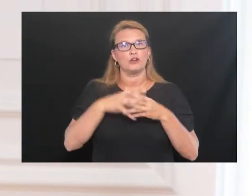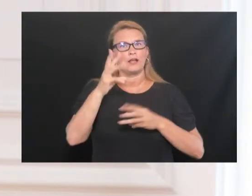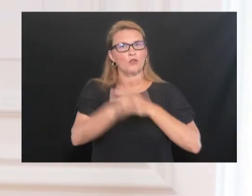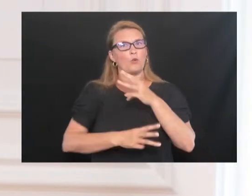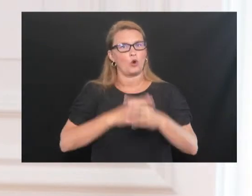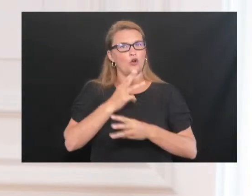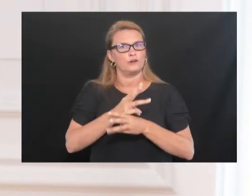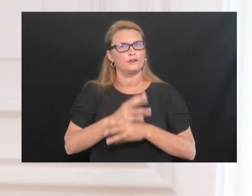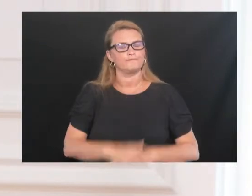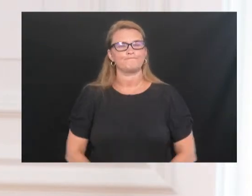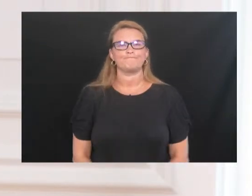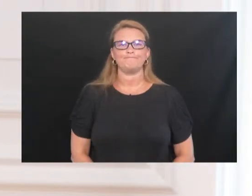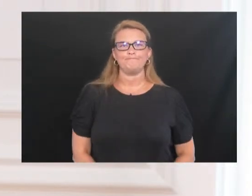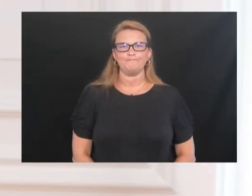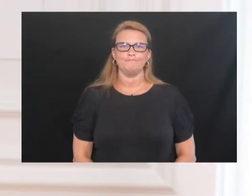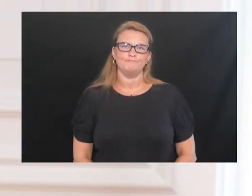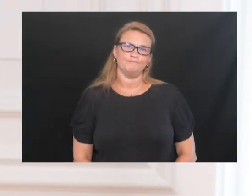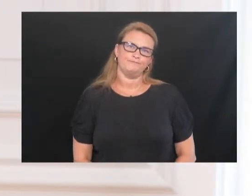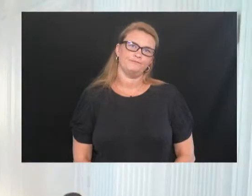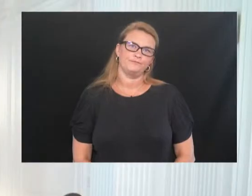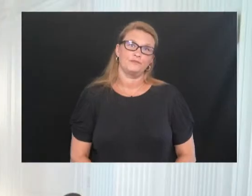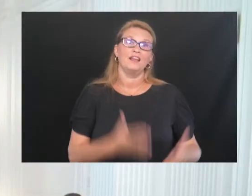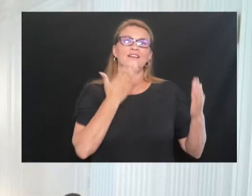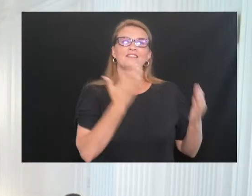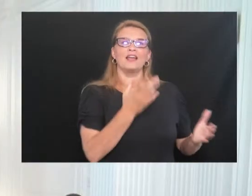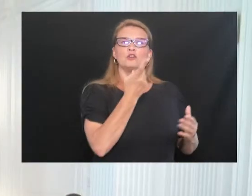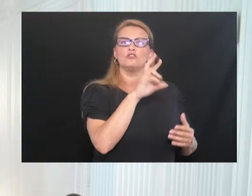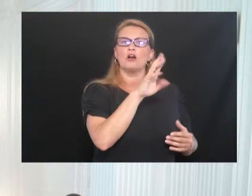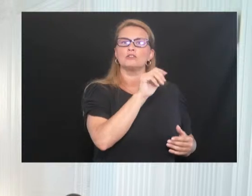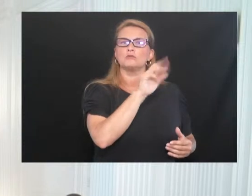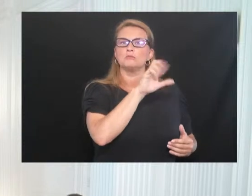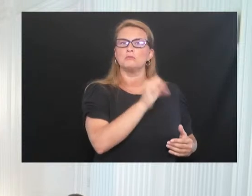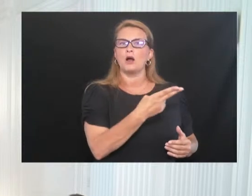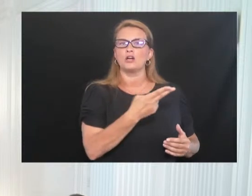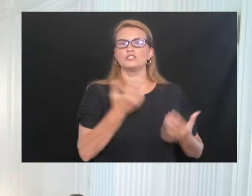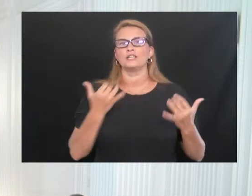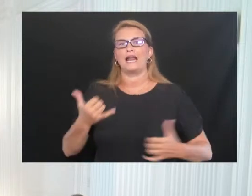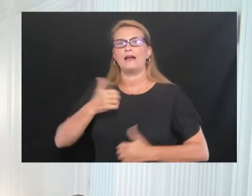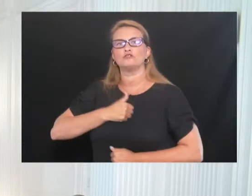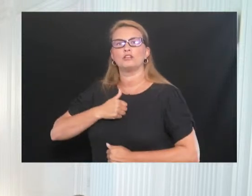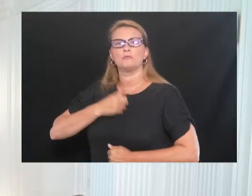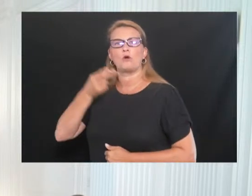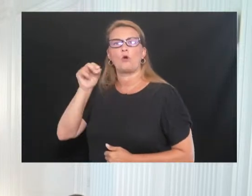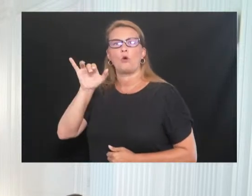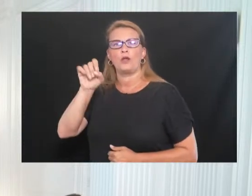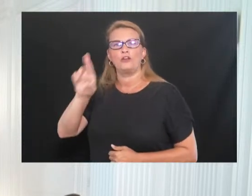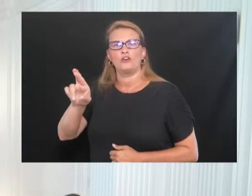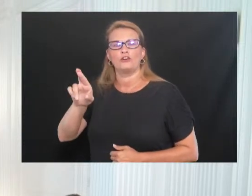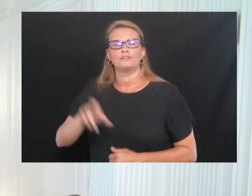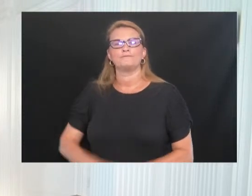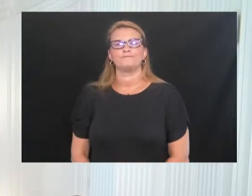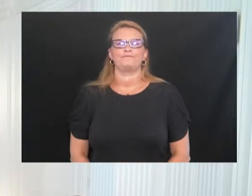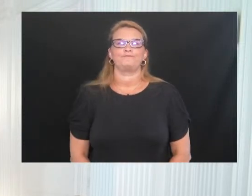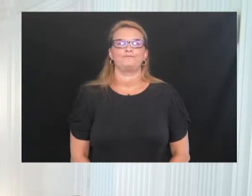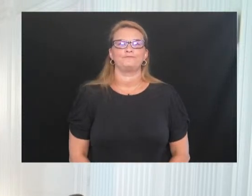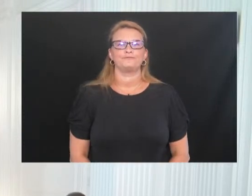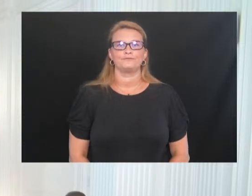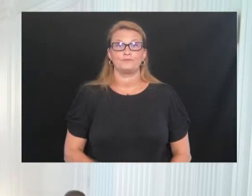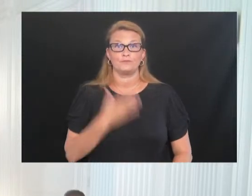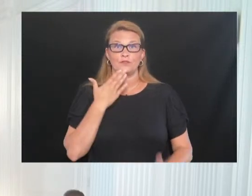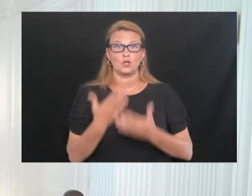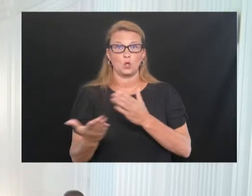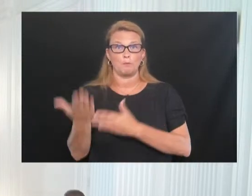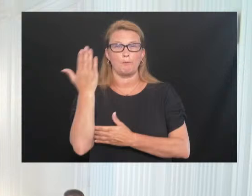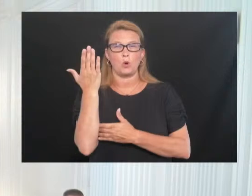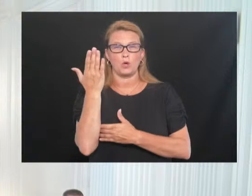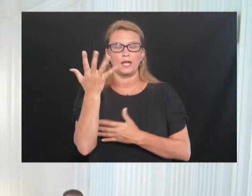Thank you. Thank you, Dr. Marsh. Next to Major General Jim Hoyer, the director of our Joint Interagency Task Force. Good morning. I'd just